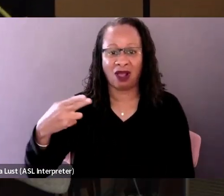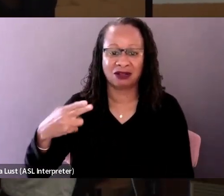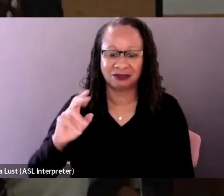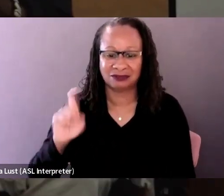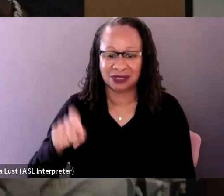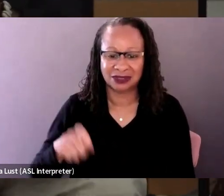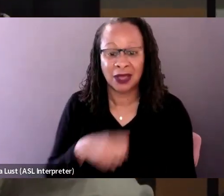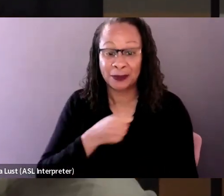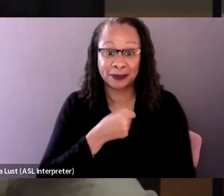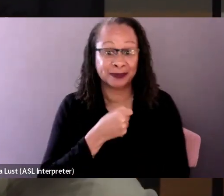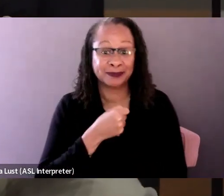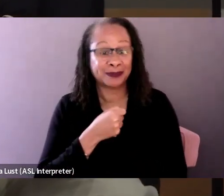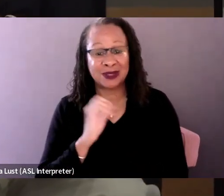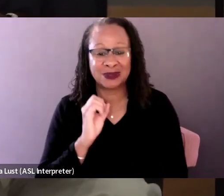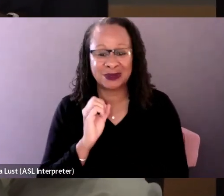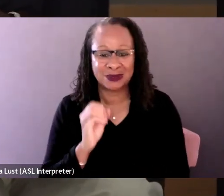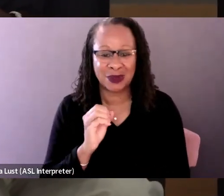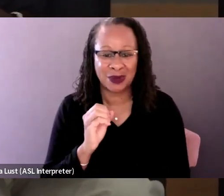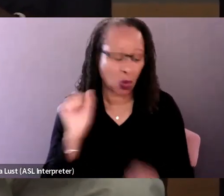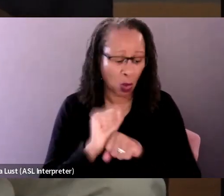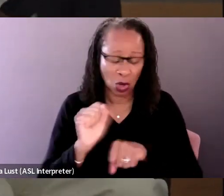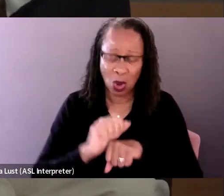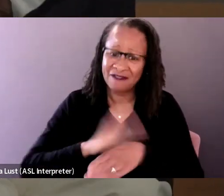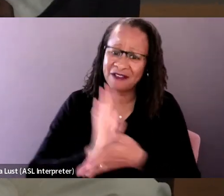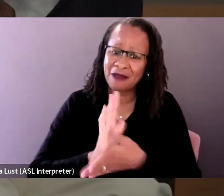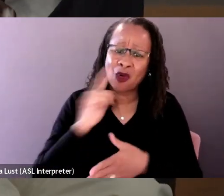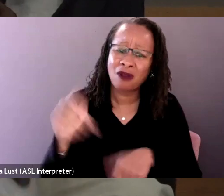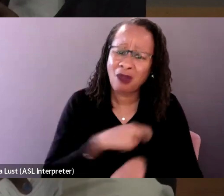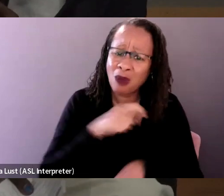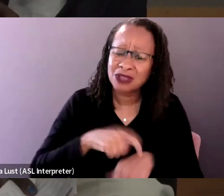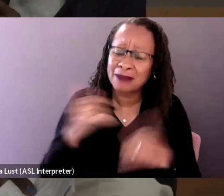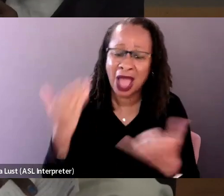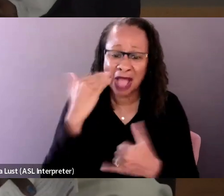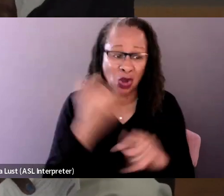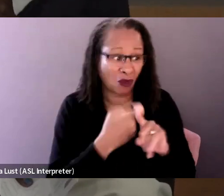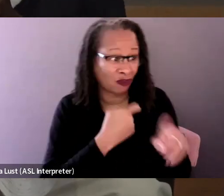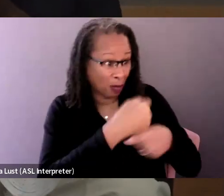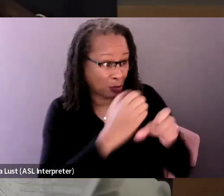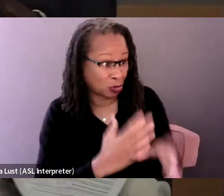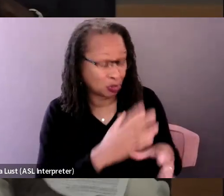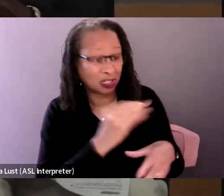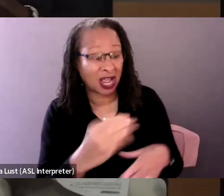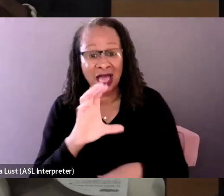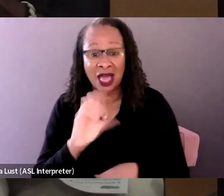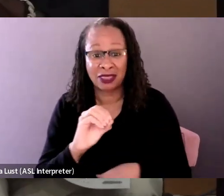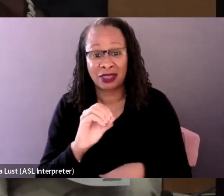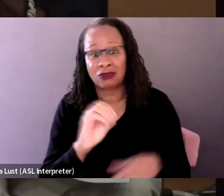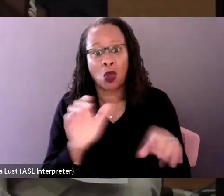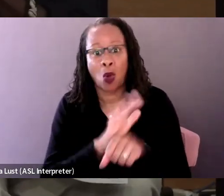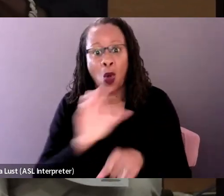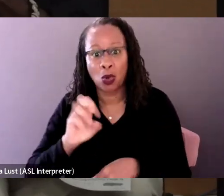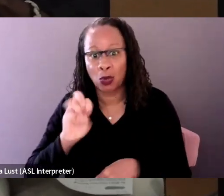So, I mean, you've been working on this for, I don't know. I know from the producers and the whole crew how